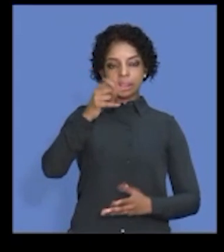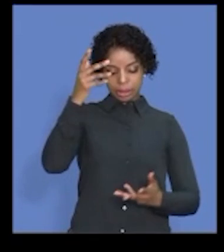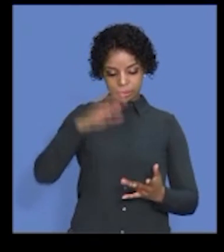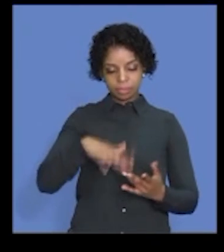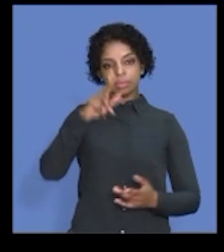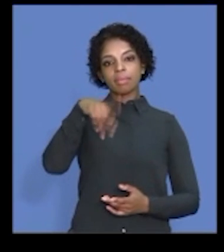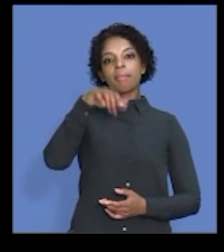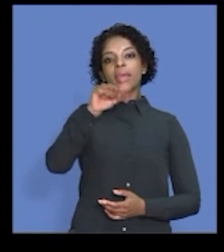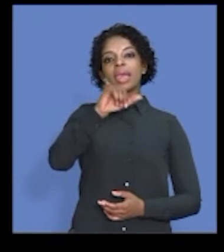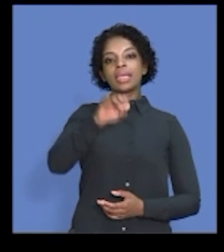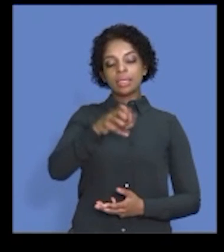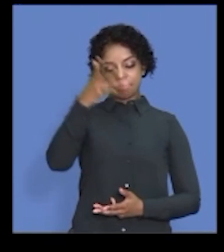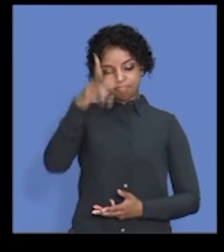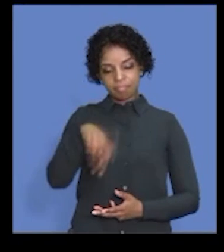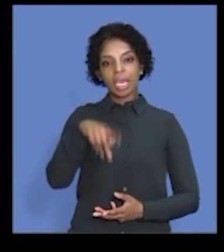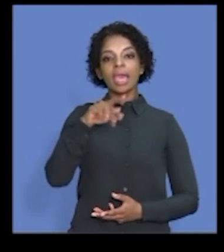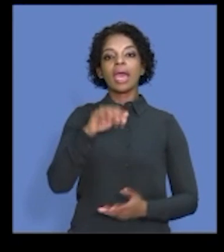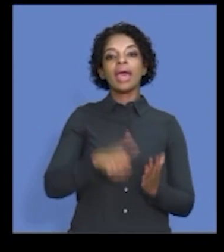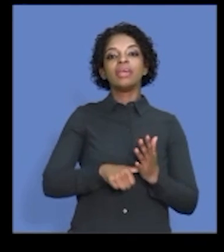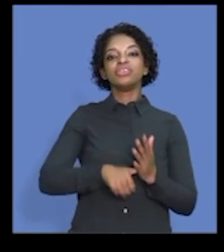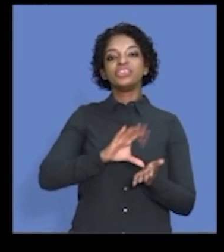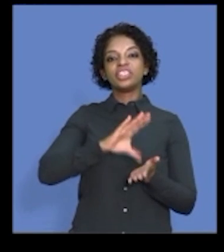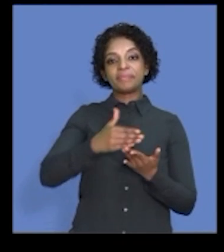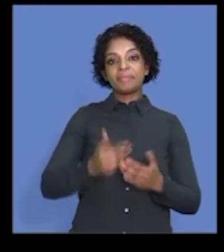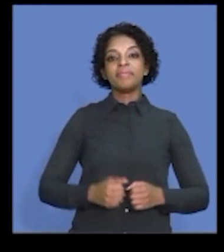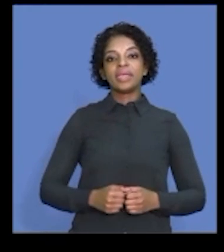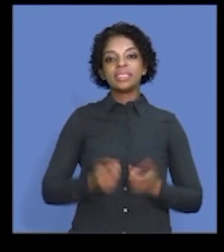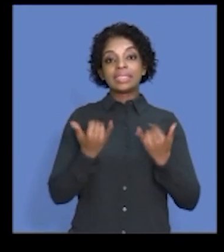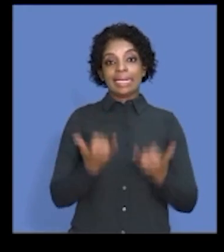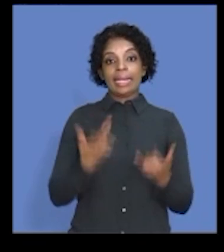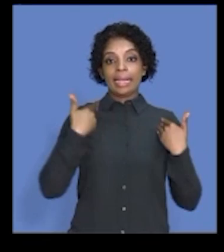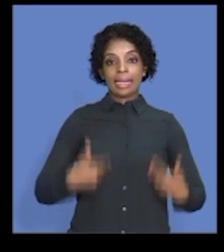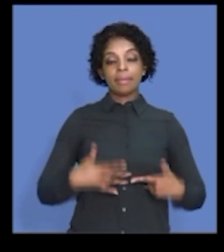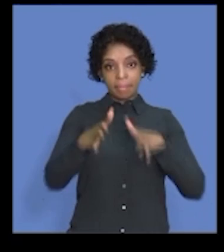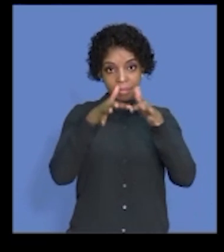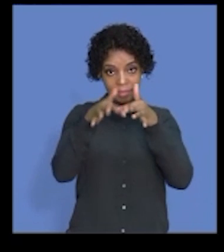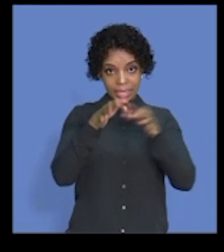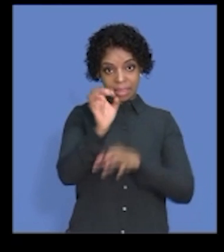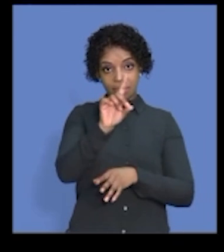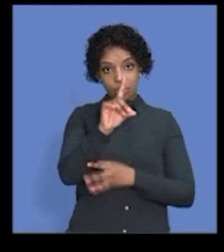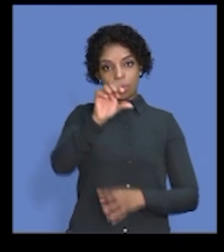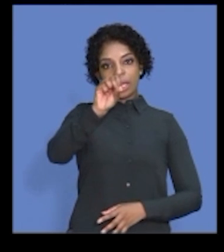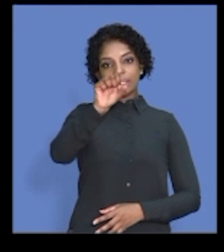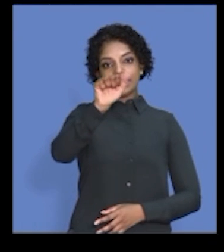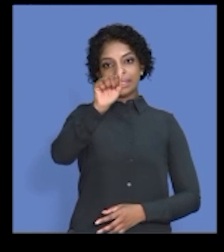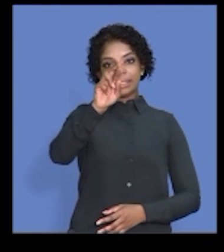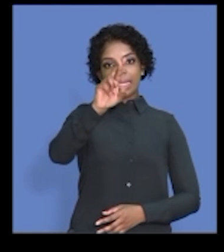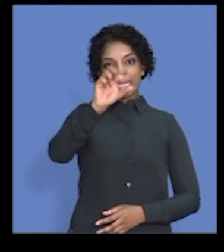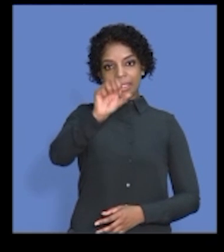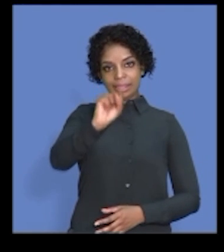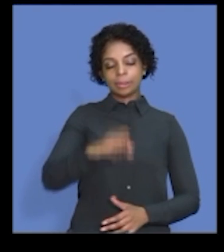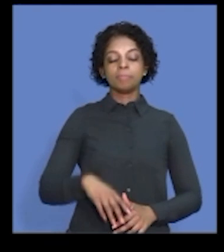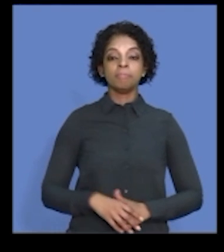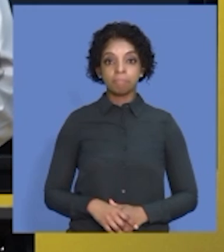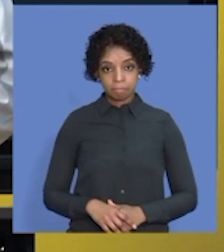SARS, PAYE, pension fund. Okay. Now we come to SARS. Remember, SARS